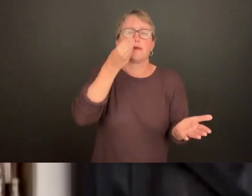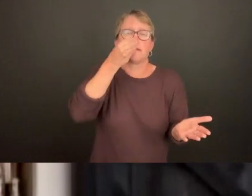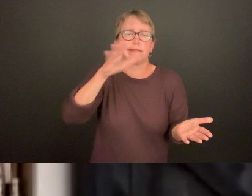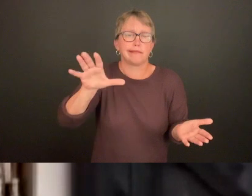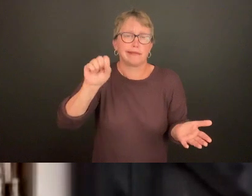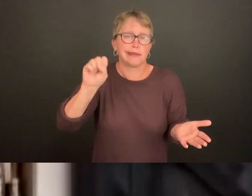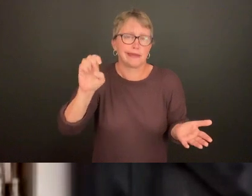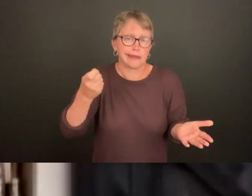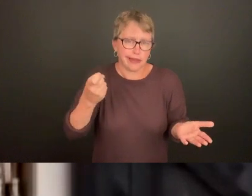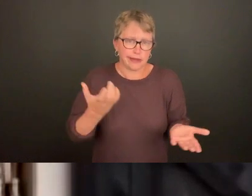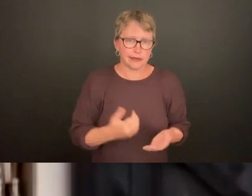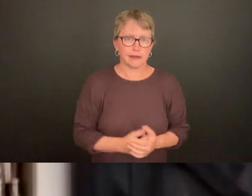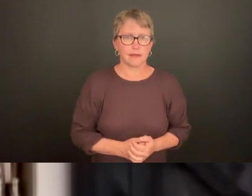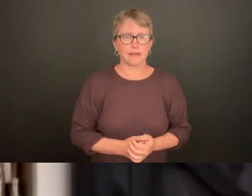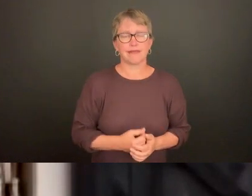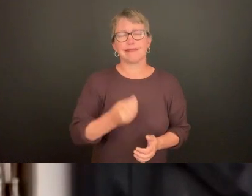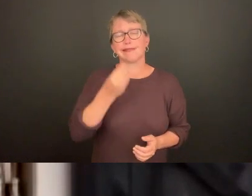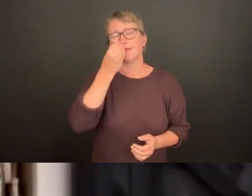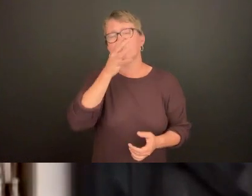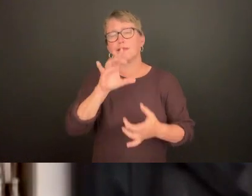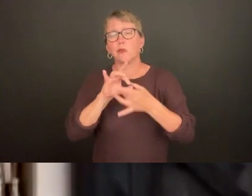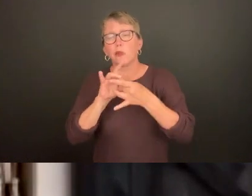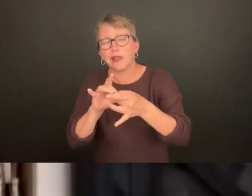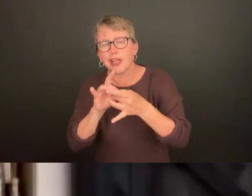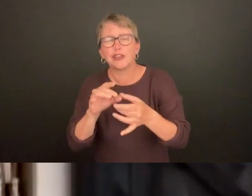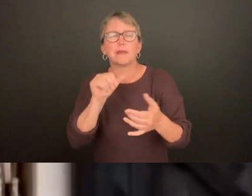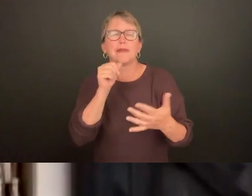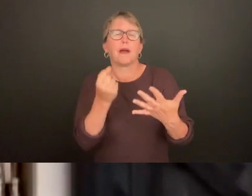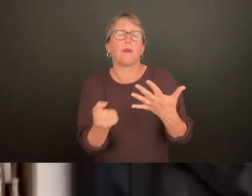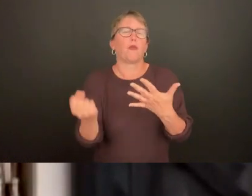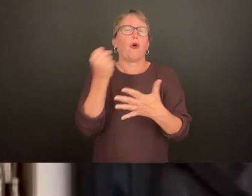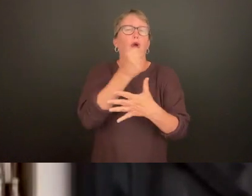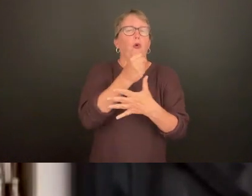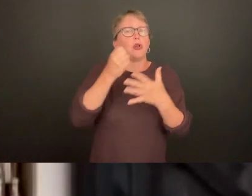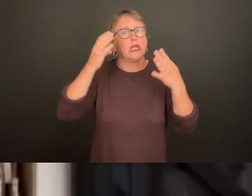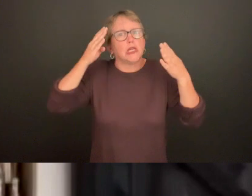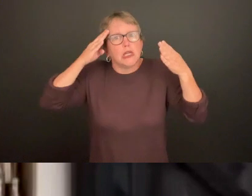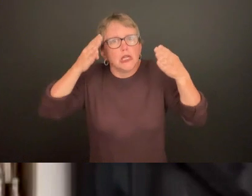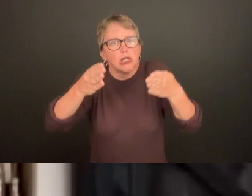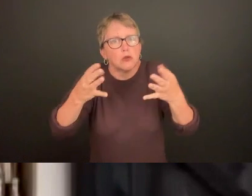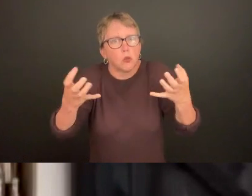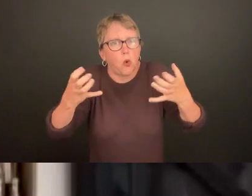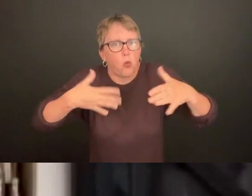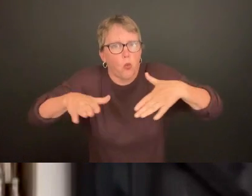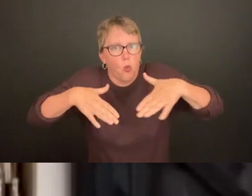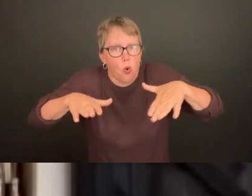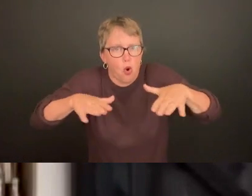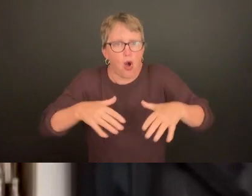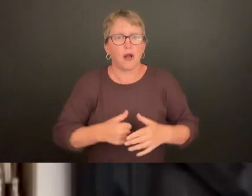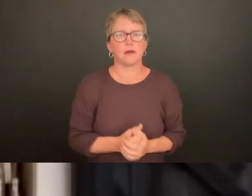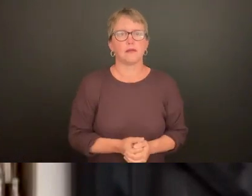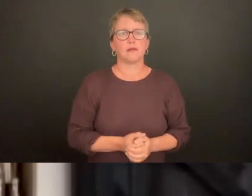was going to be. Maybe most of us were still focusing on just wanting to walk, and maybe the